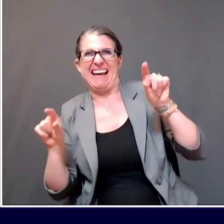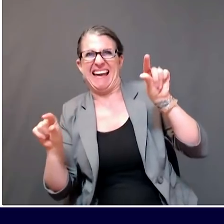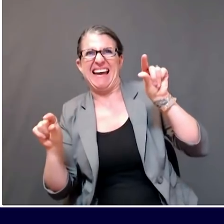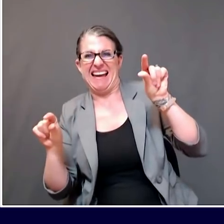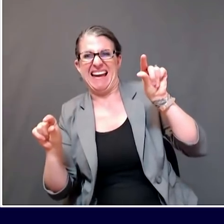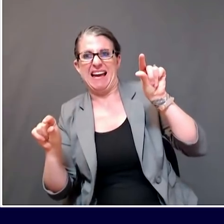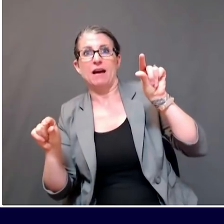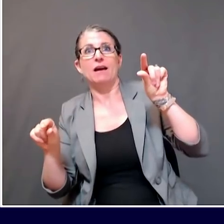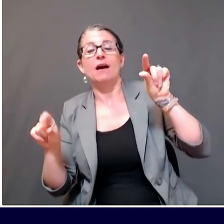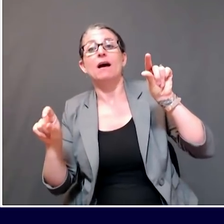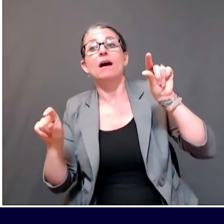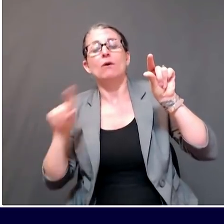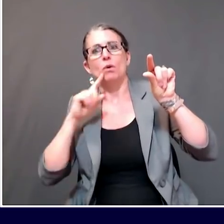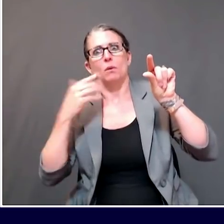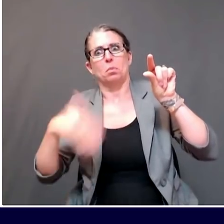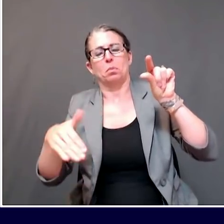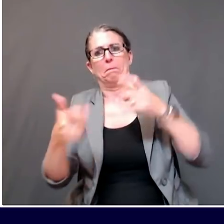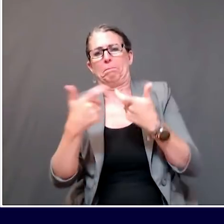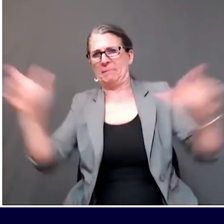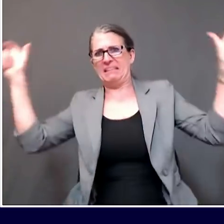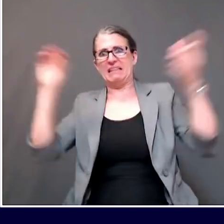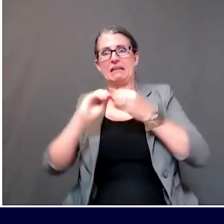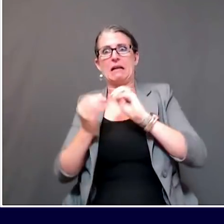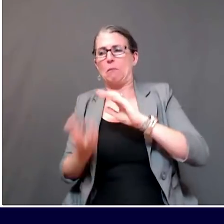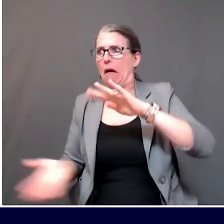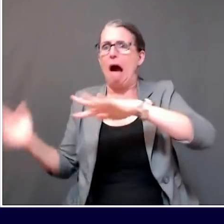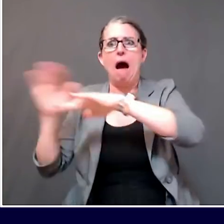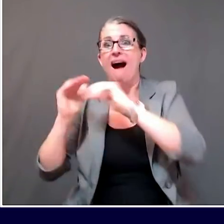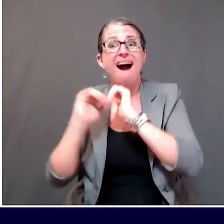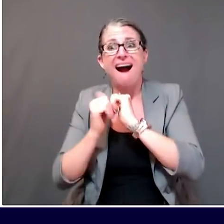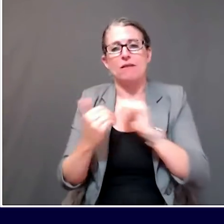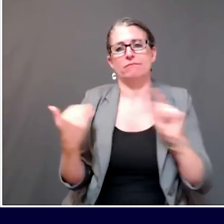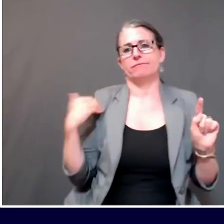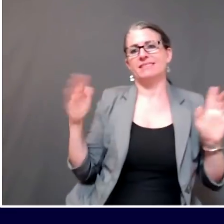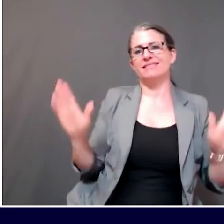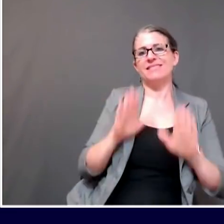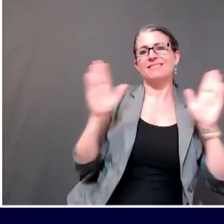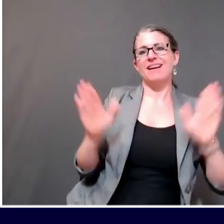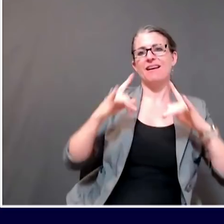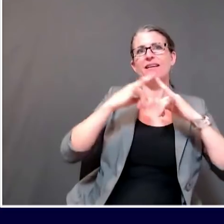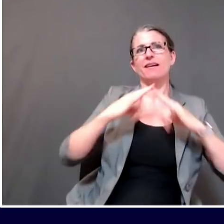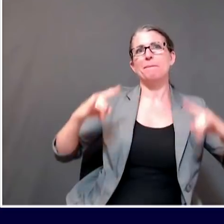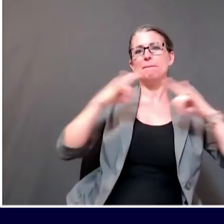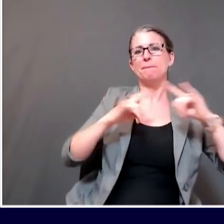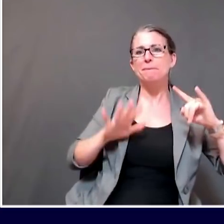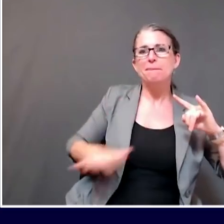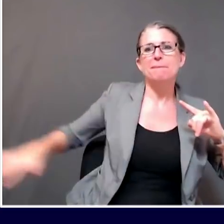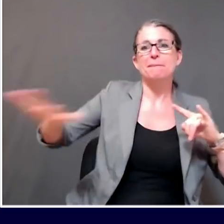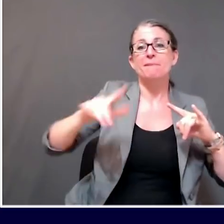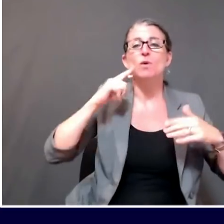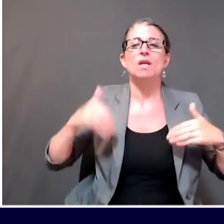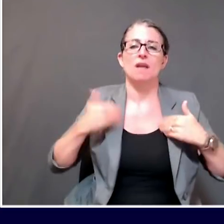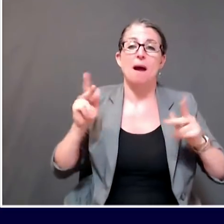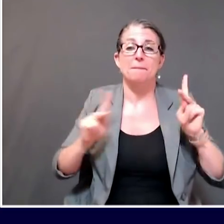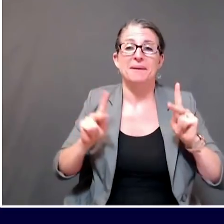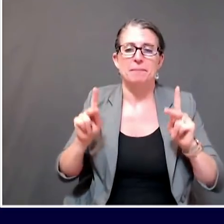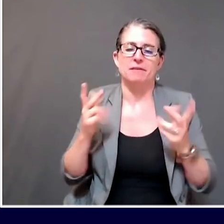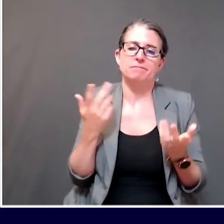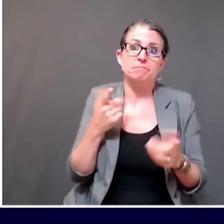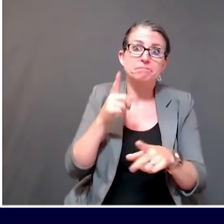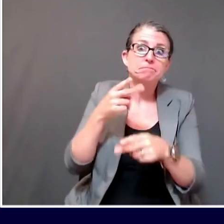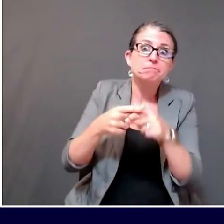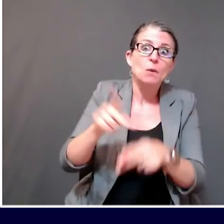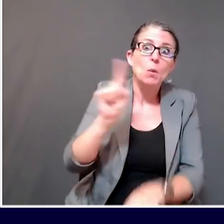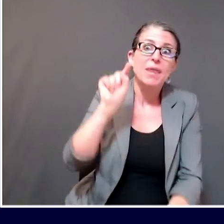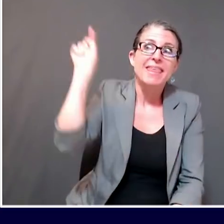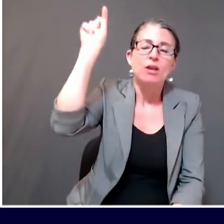for young people here in Maine. As part of its standard protocol, that camp had been testing